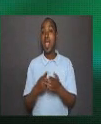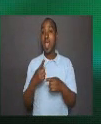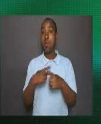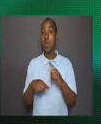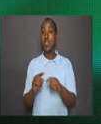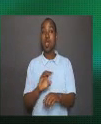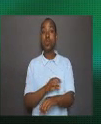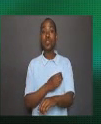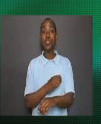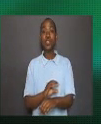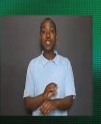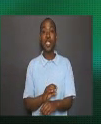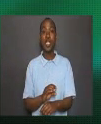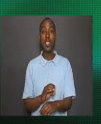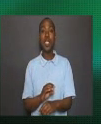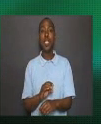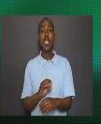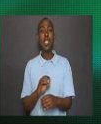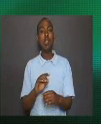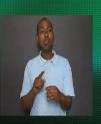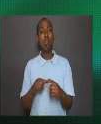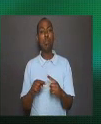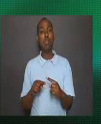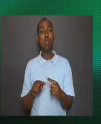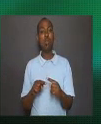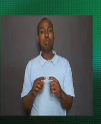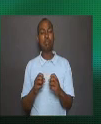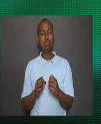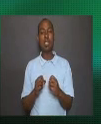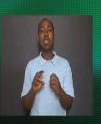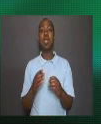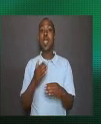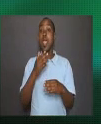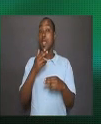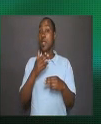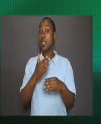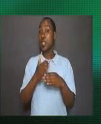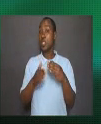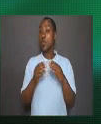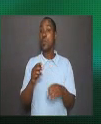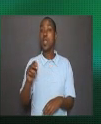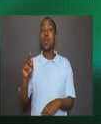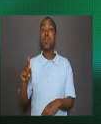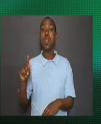the cell to reform into a state called plasmolysis.